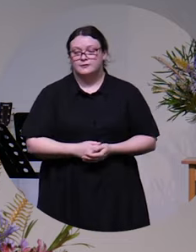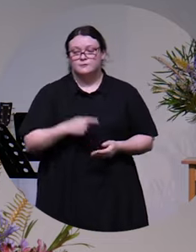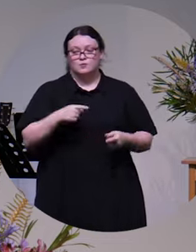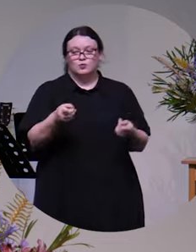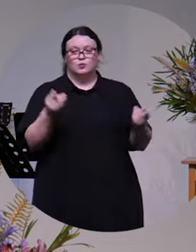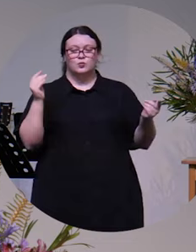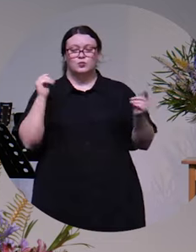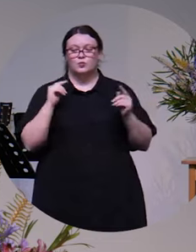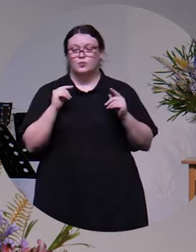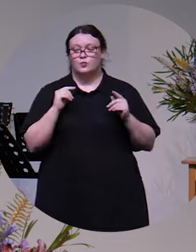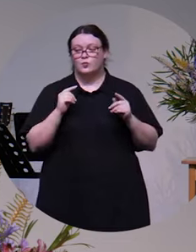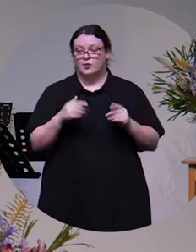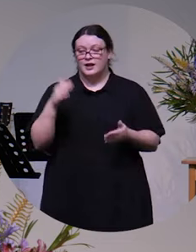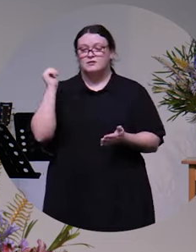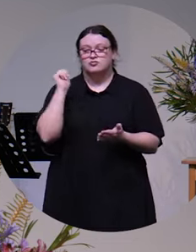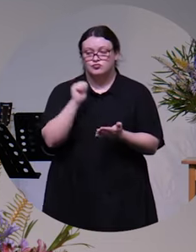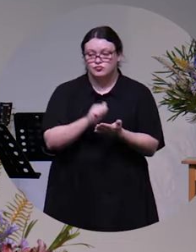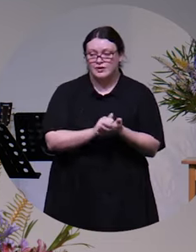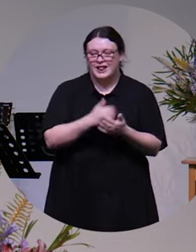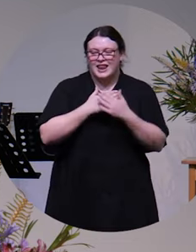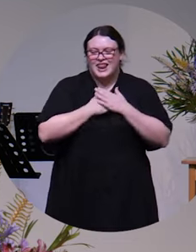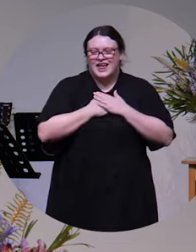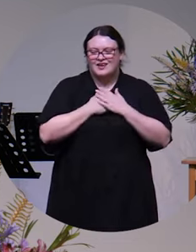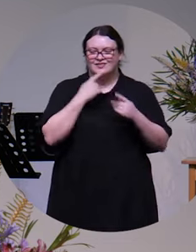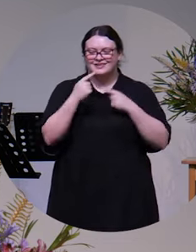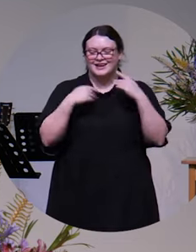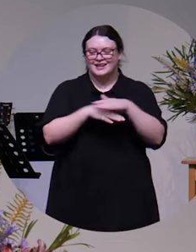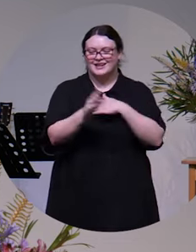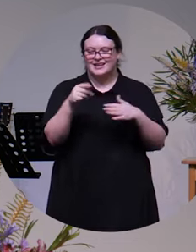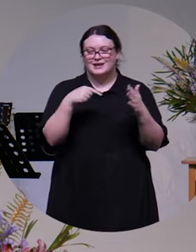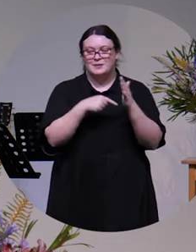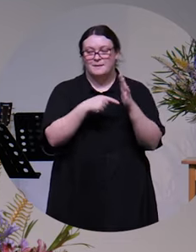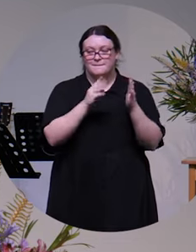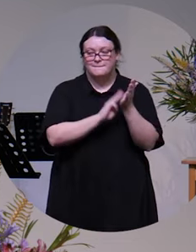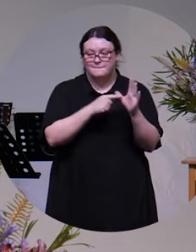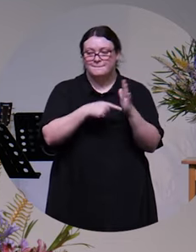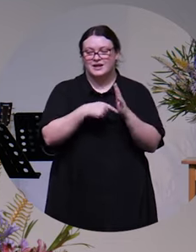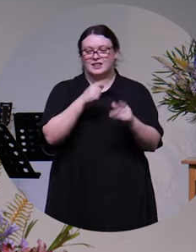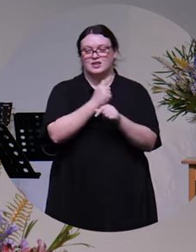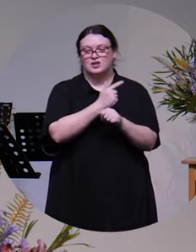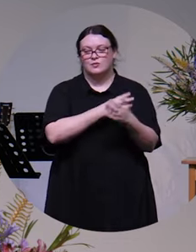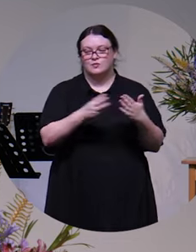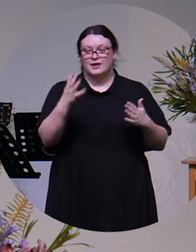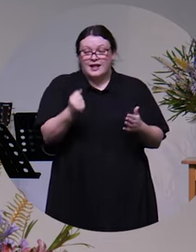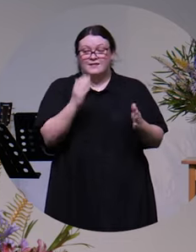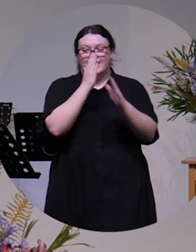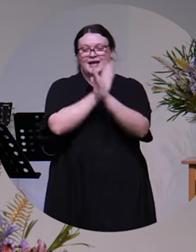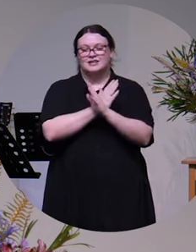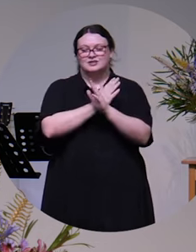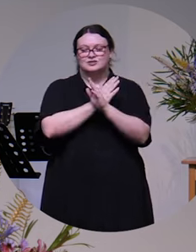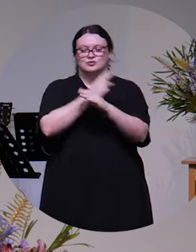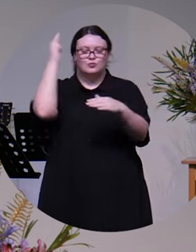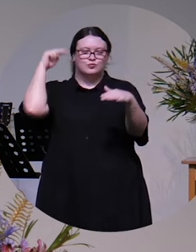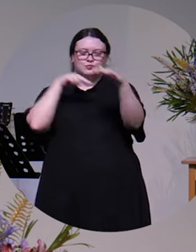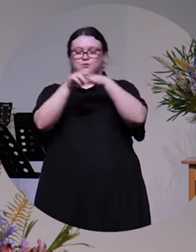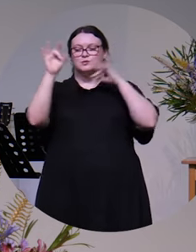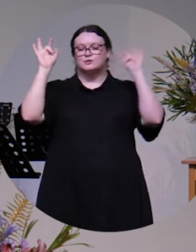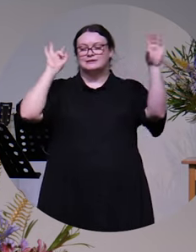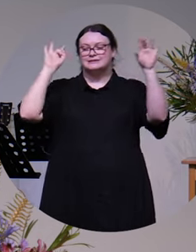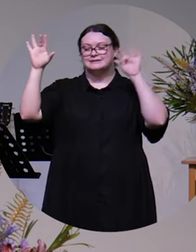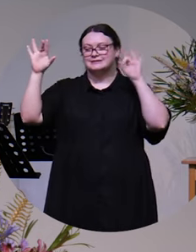visit, an emperor's census, a humble birth and shepherds who had been advised that God was doing something new.